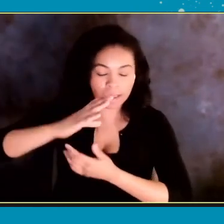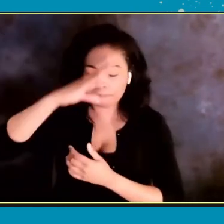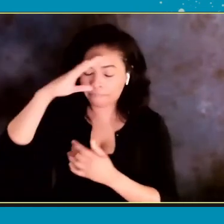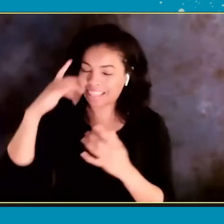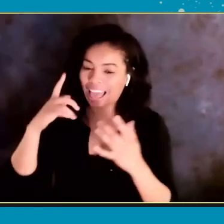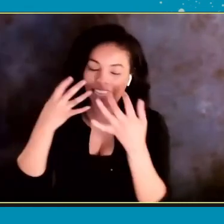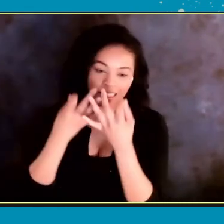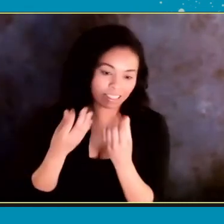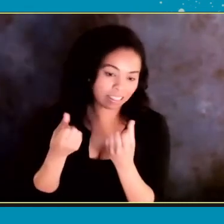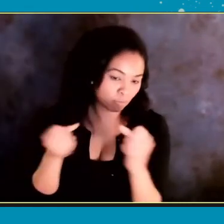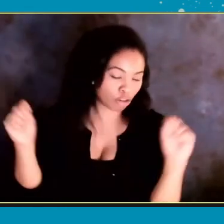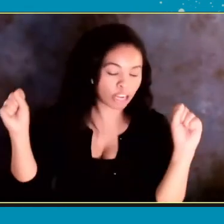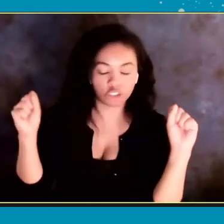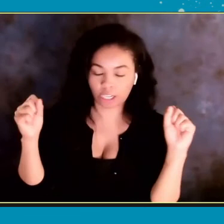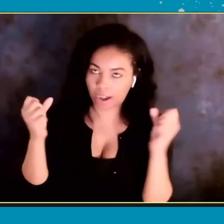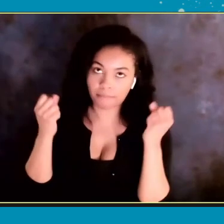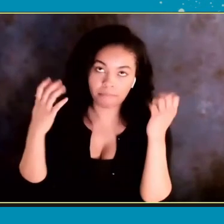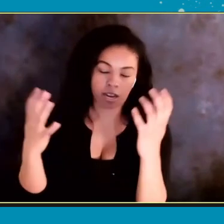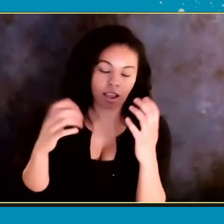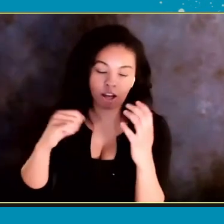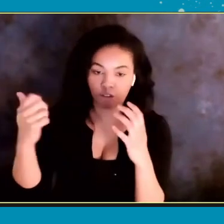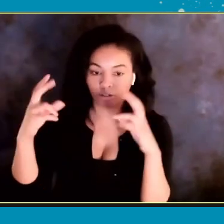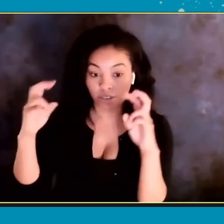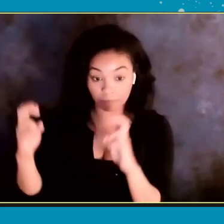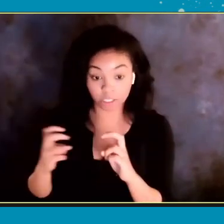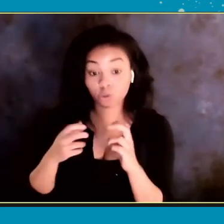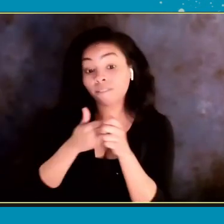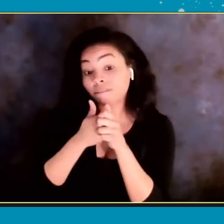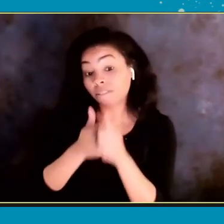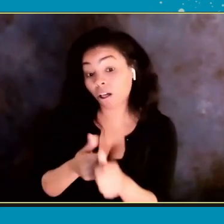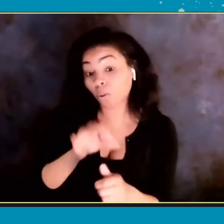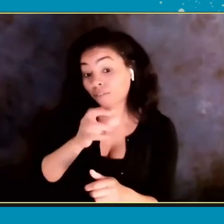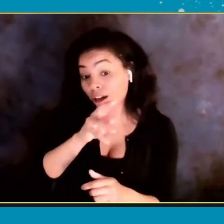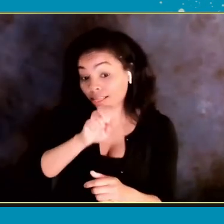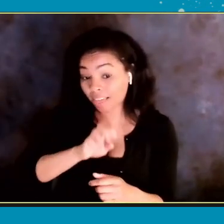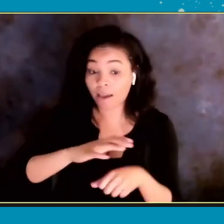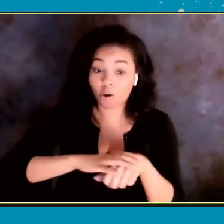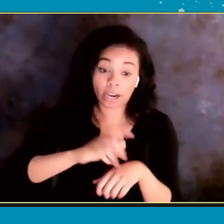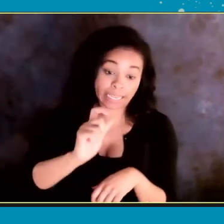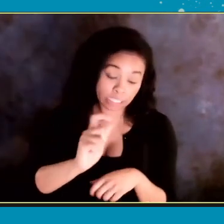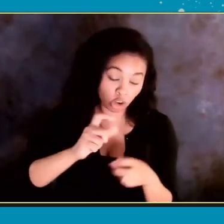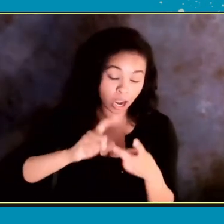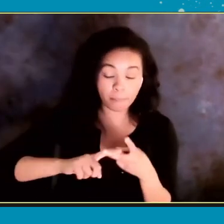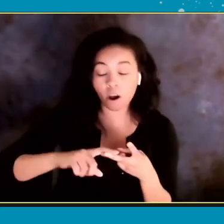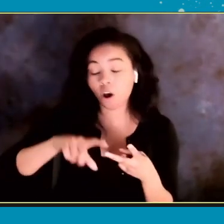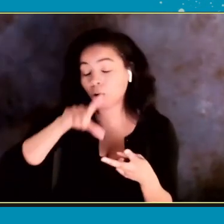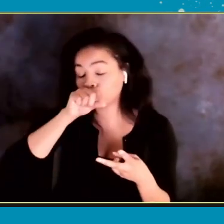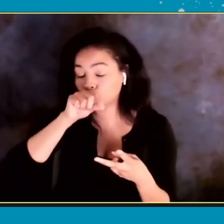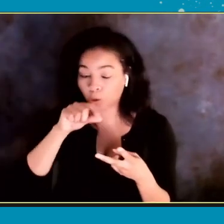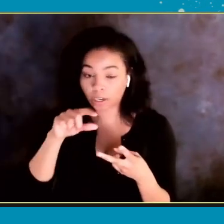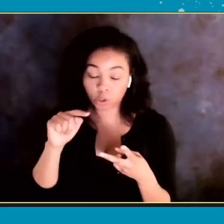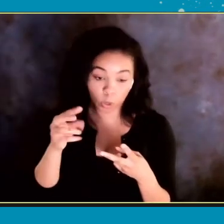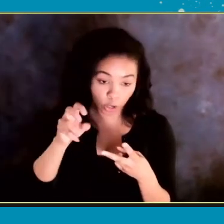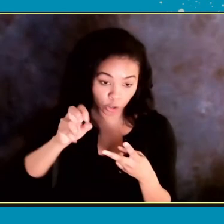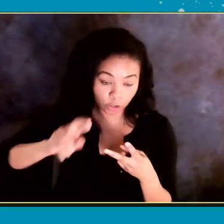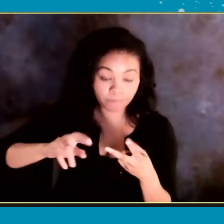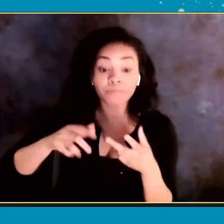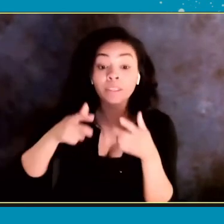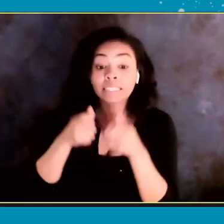the Frontline on Instagram. Follow the Frontline on Twitter. Text Frontline